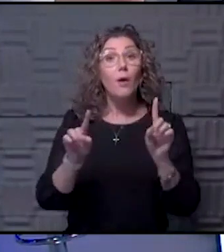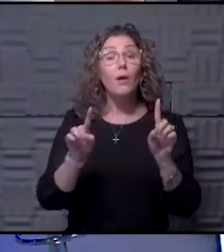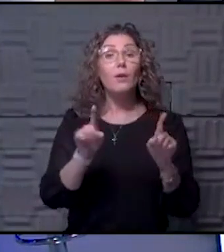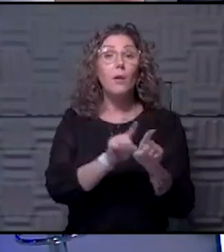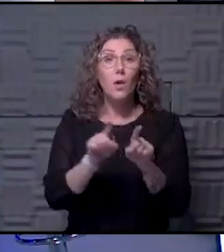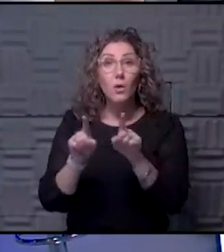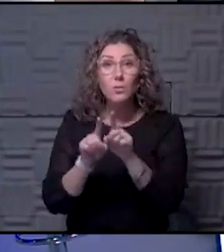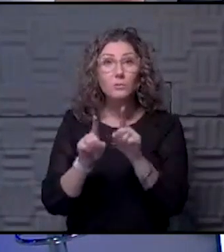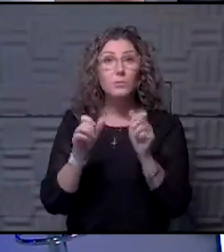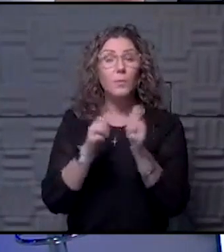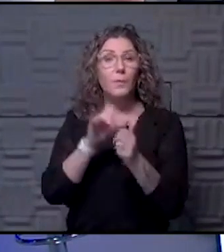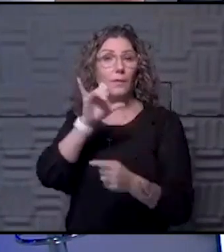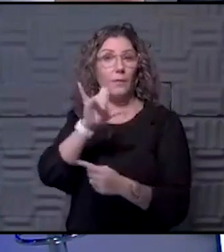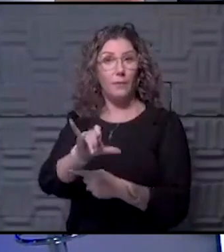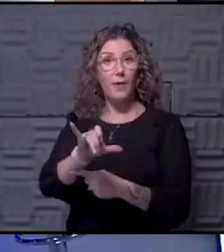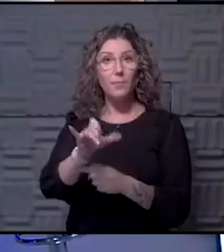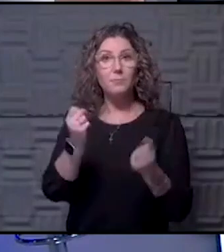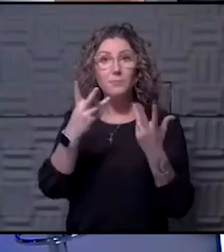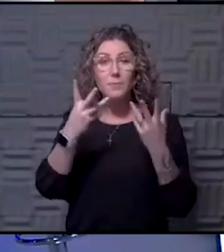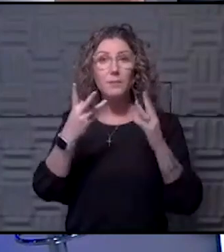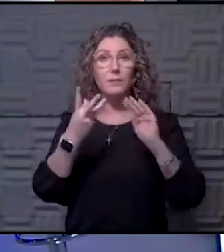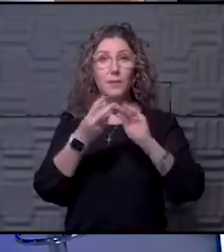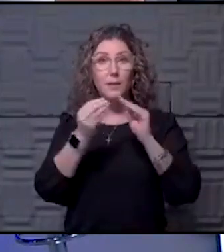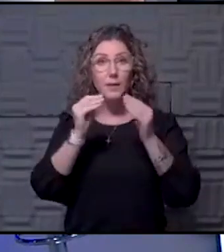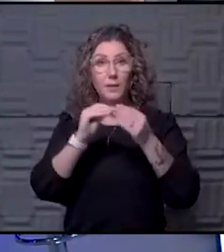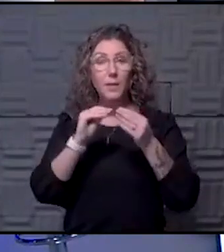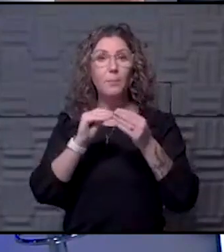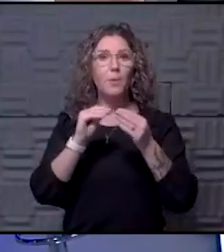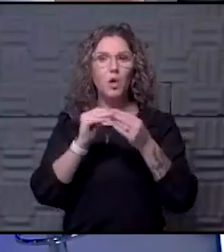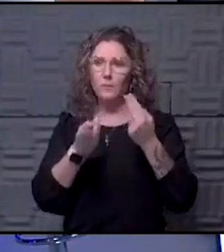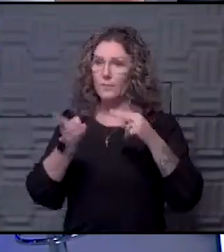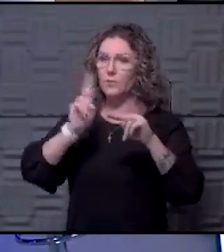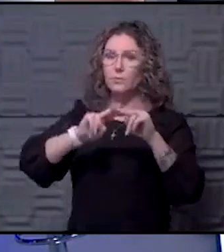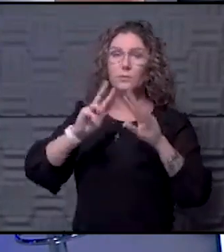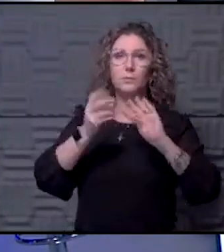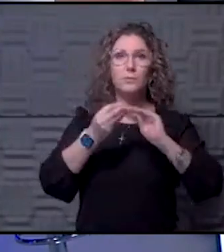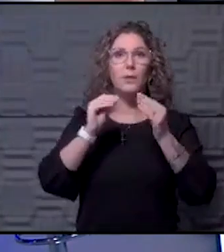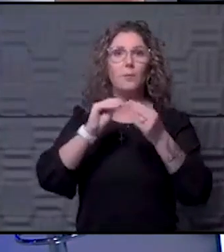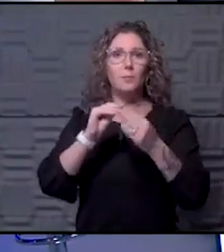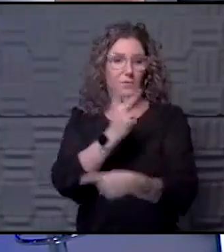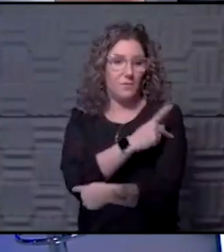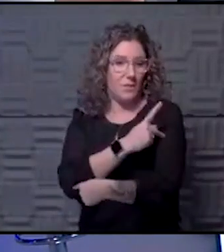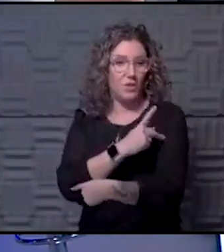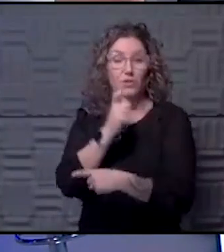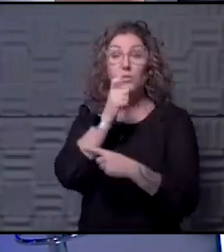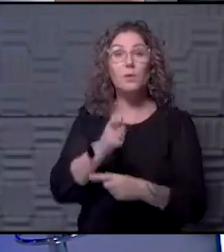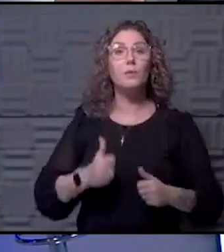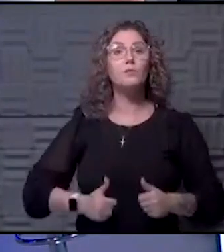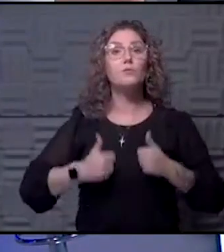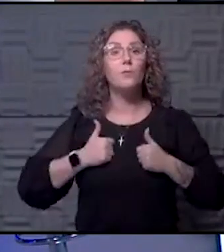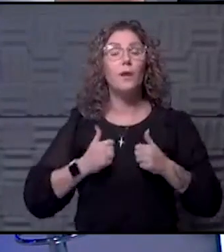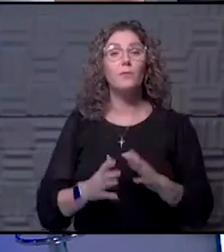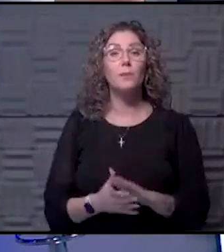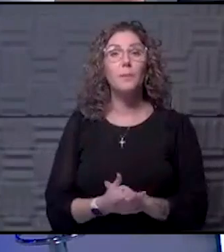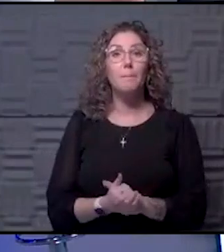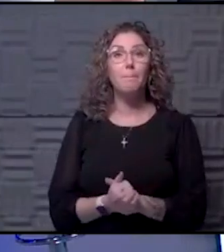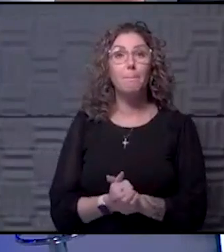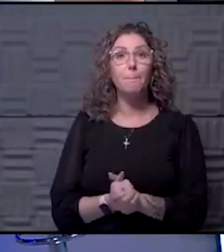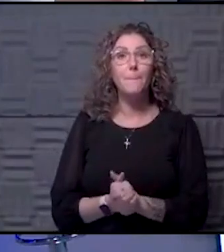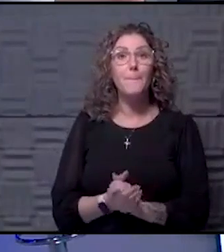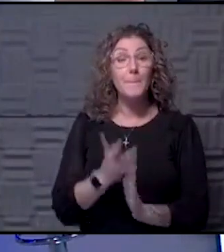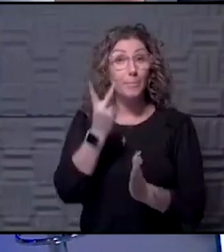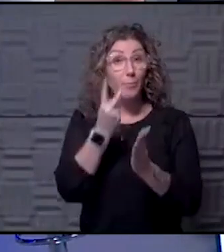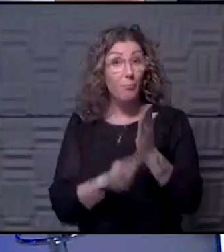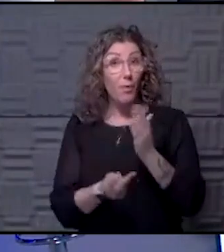with that came a number of, or an increased number of patients who didn't survive. And both those things have